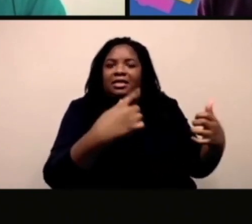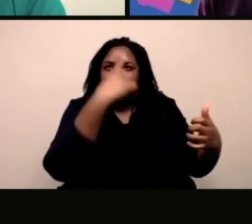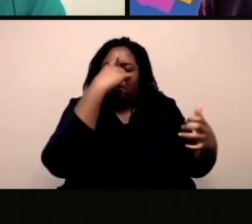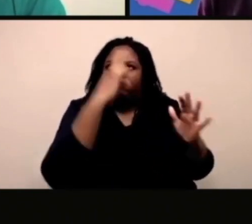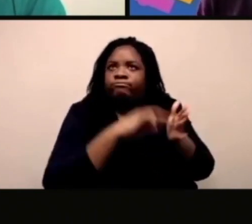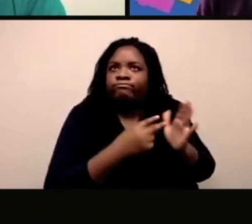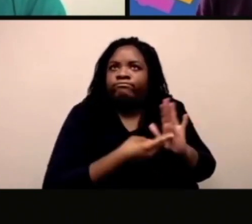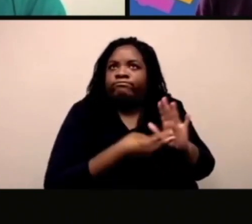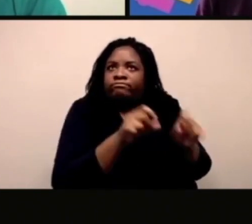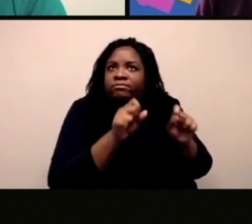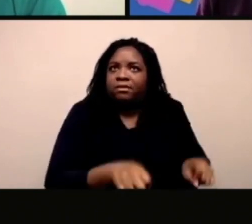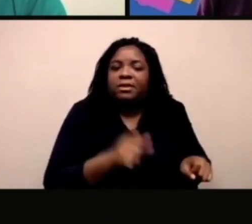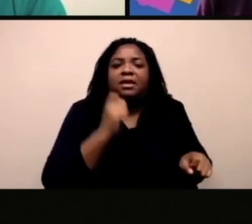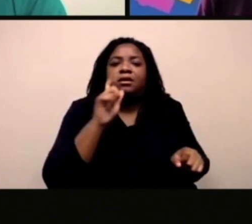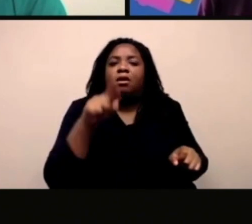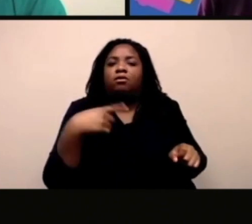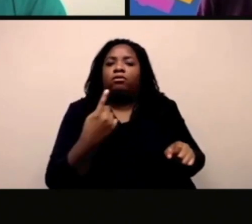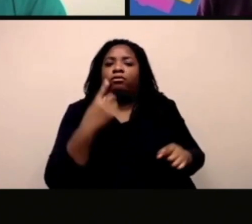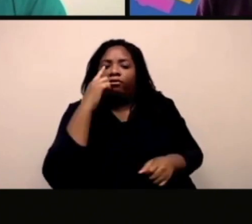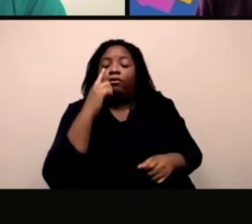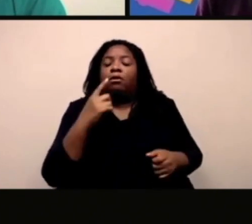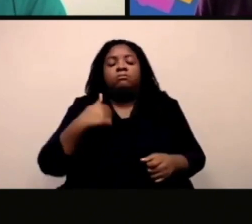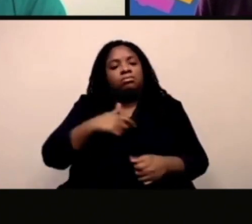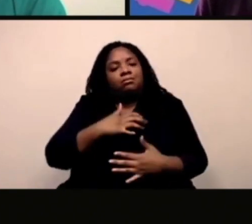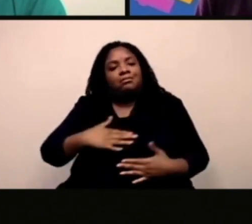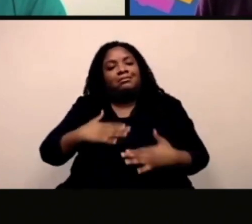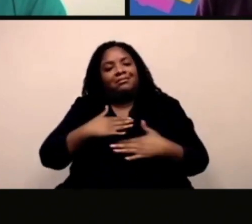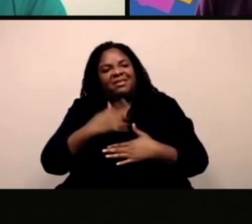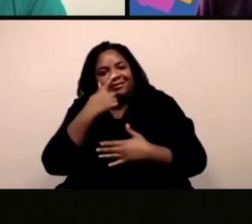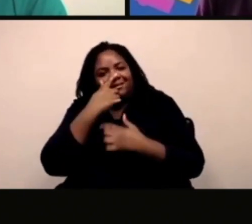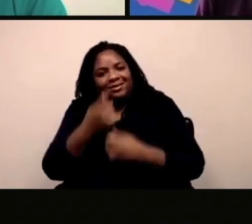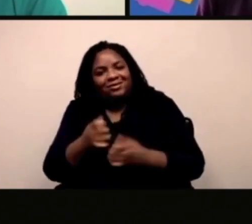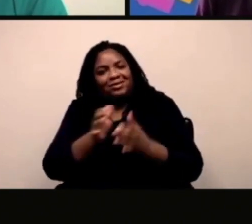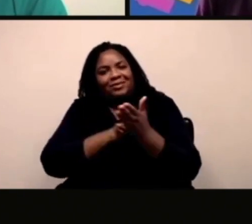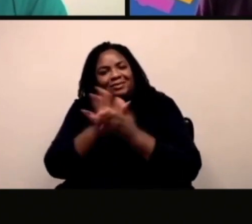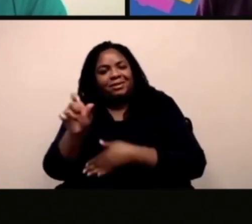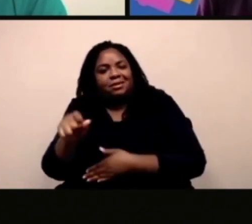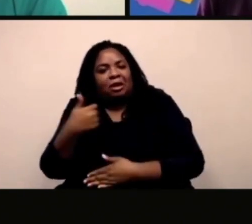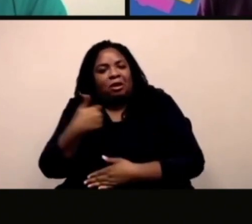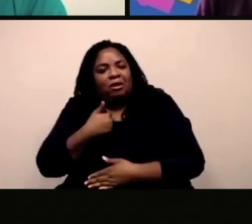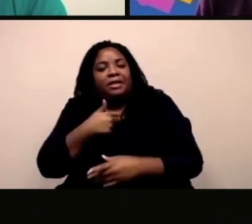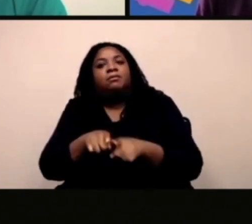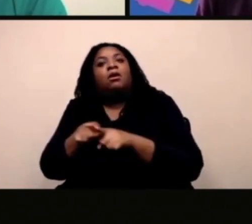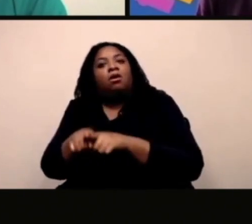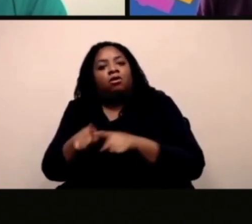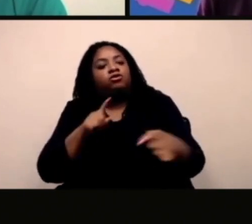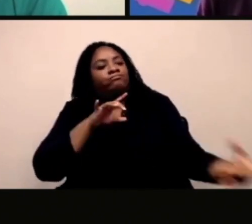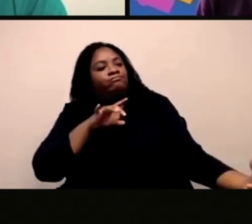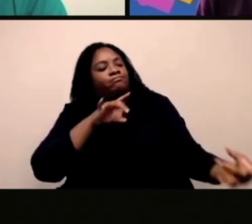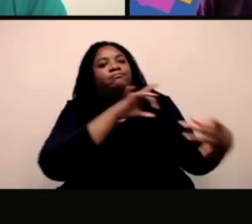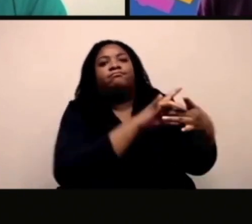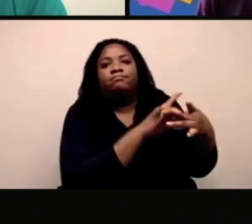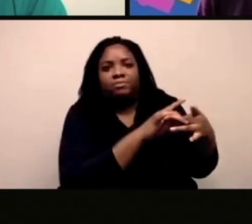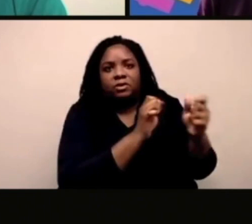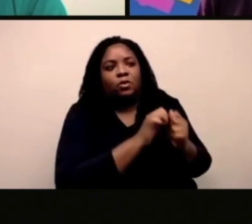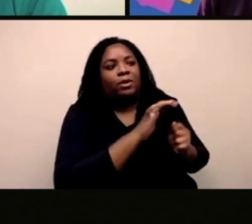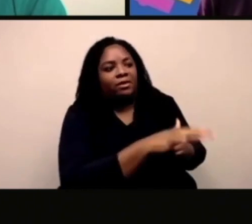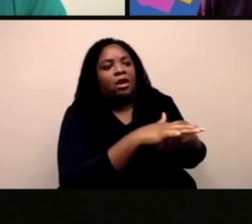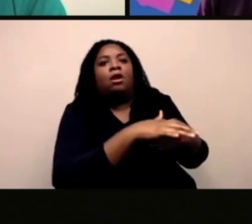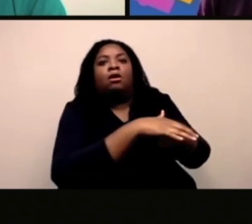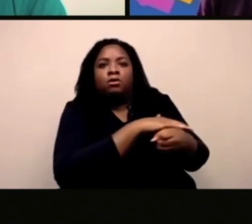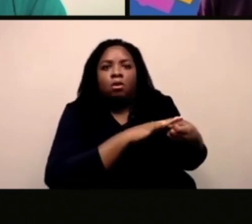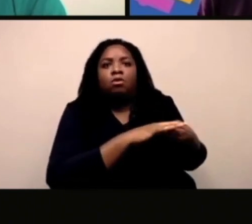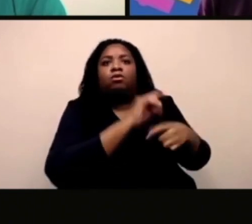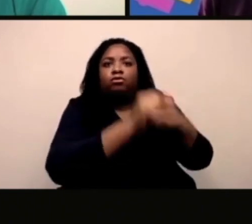not only for, and it is for like our own pleasure and our interest and our passion, but really making a connection to their local and global